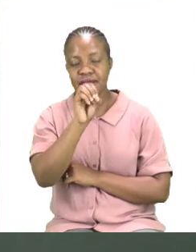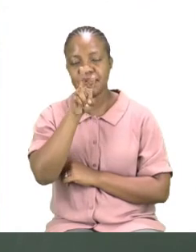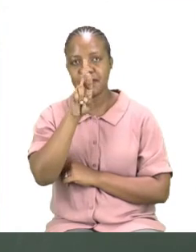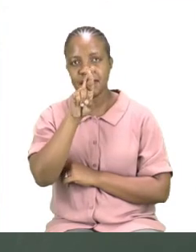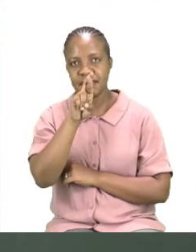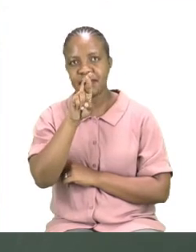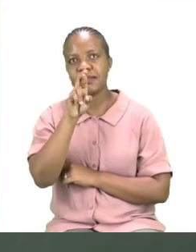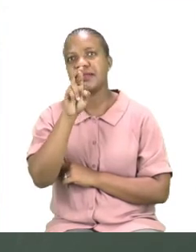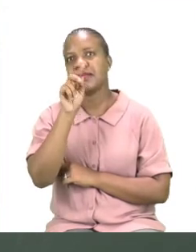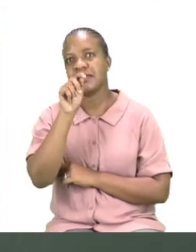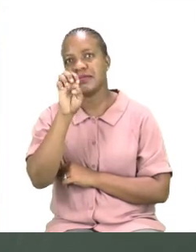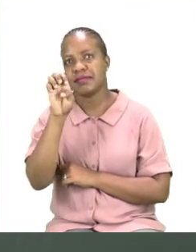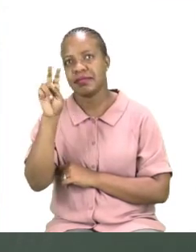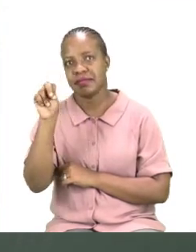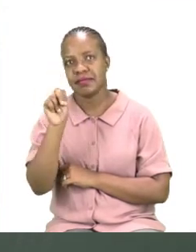14,